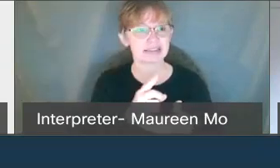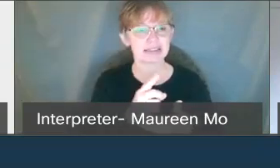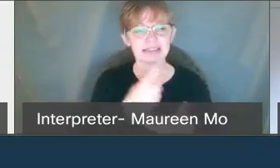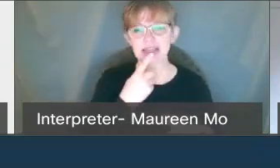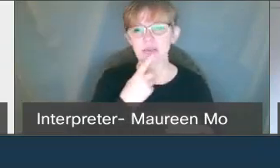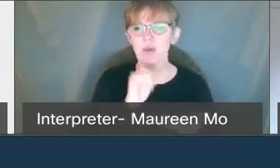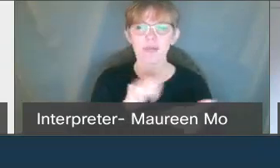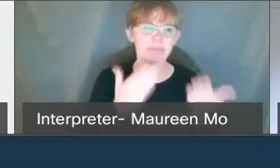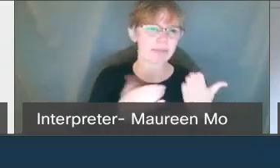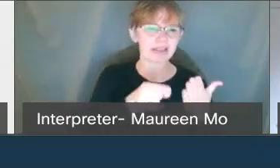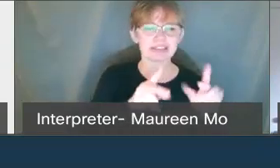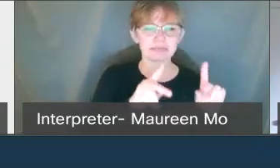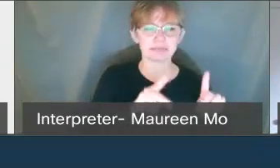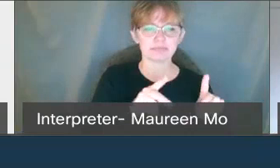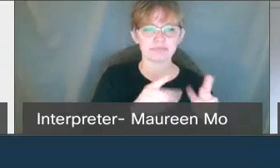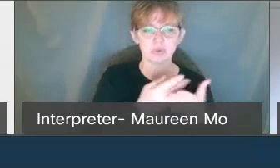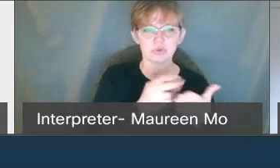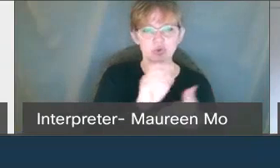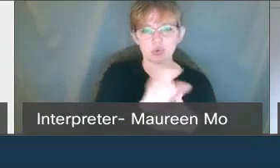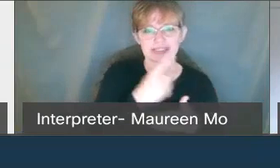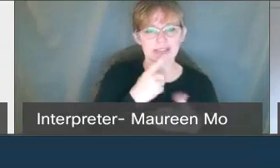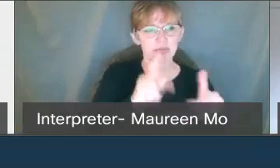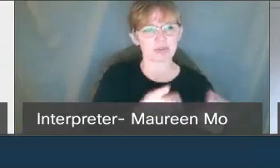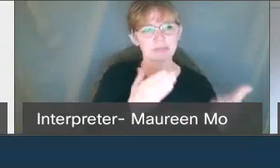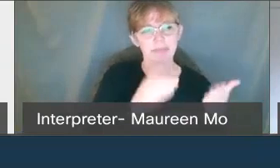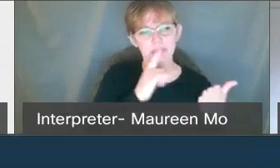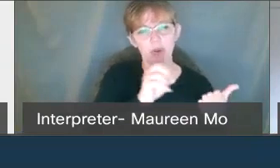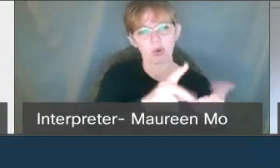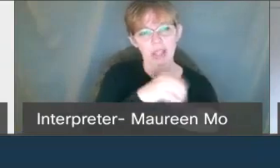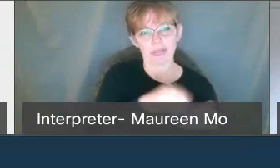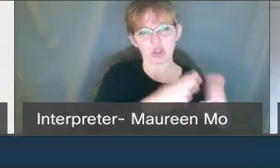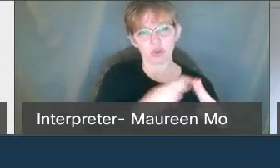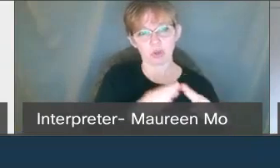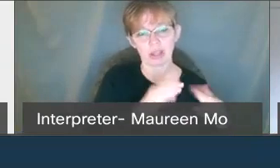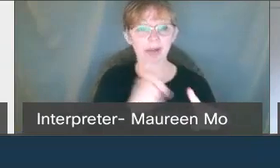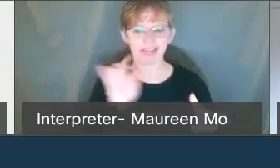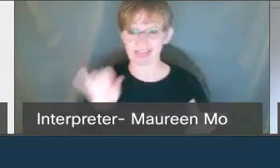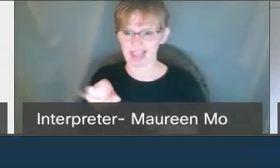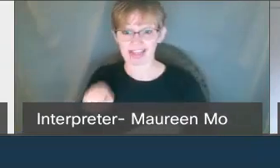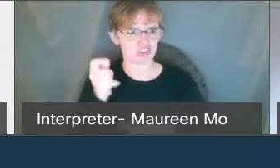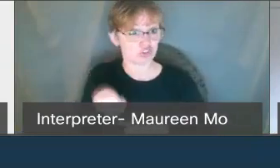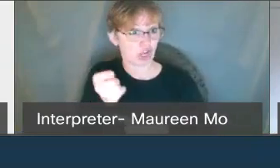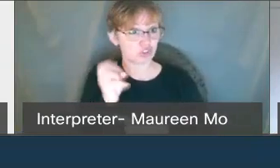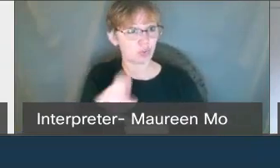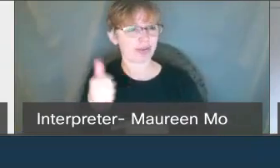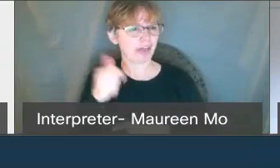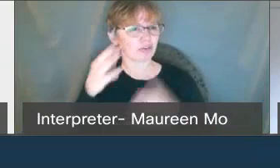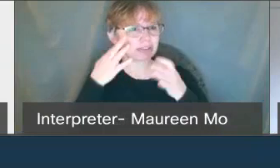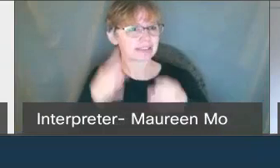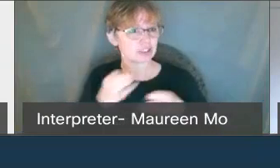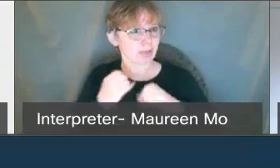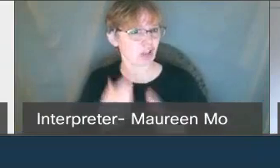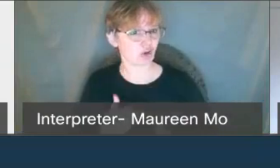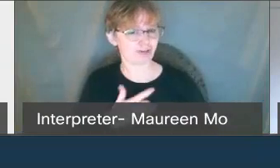indicated that this individual would probably be okay in the community, but that particular judge or other decision maker didn't feel like there were